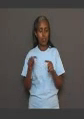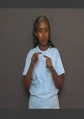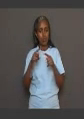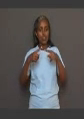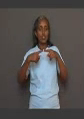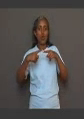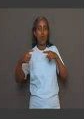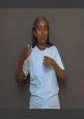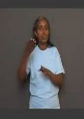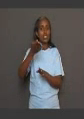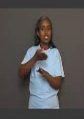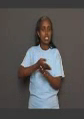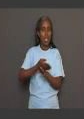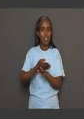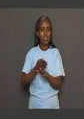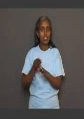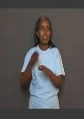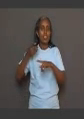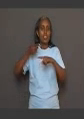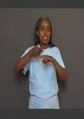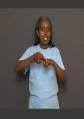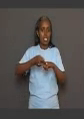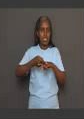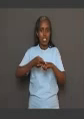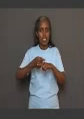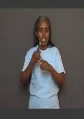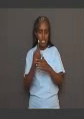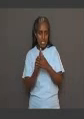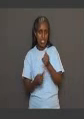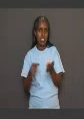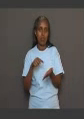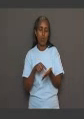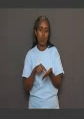opposite sides intersect at a single point.